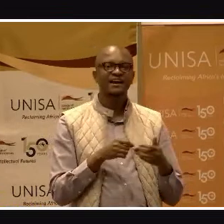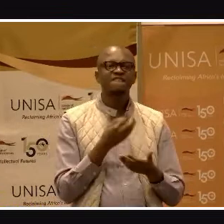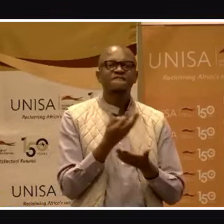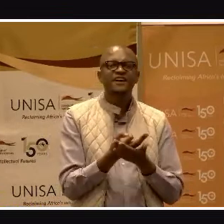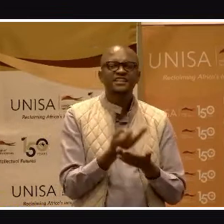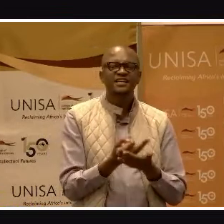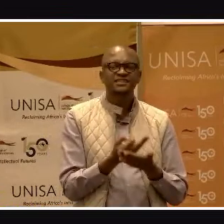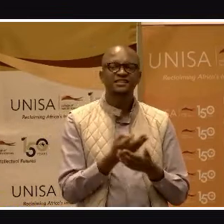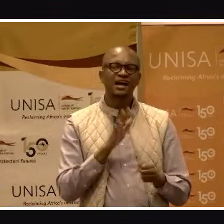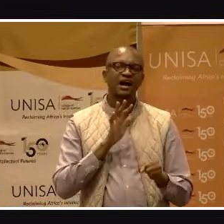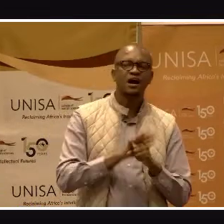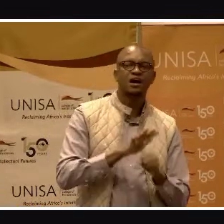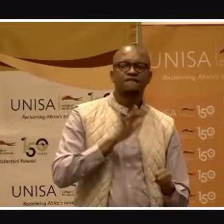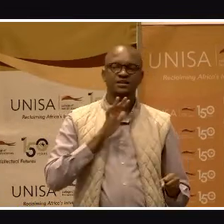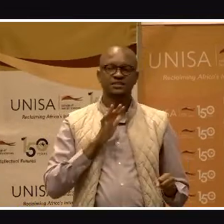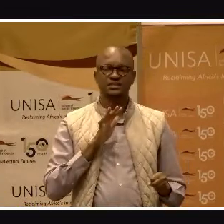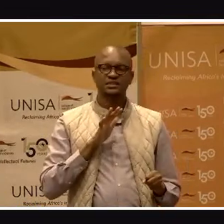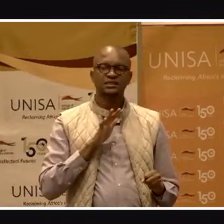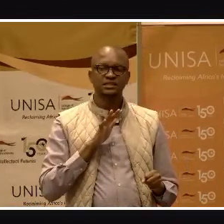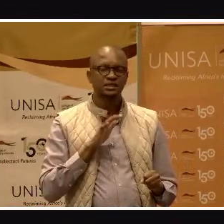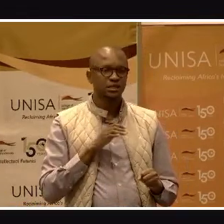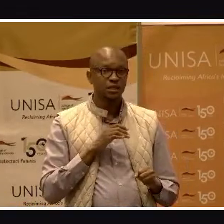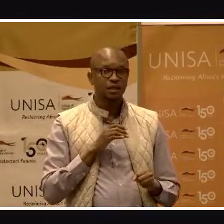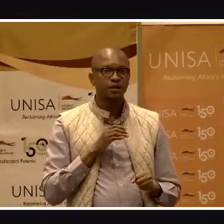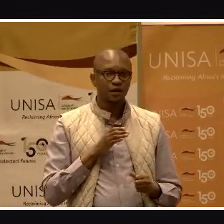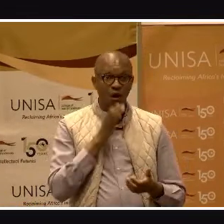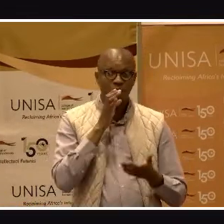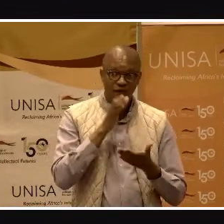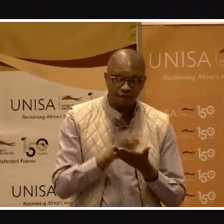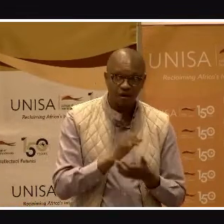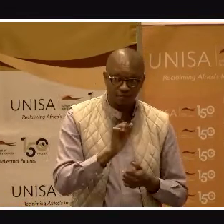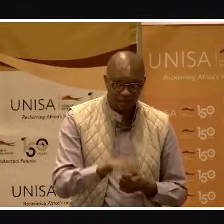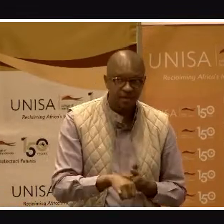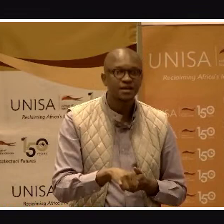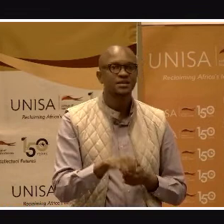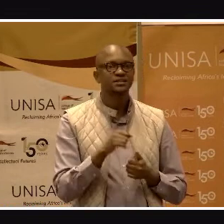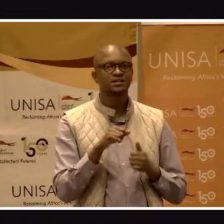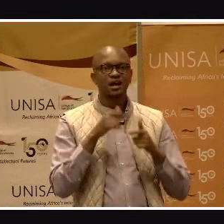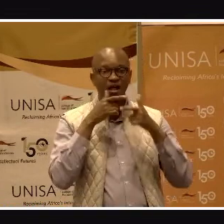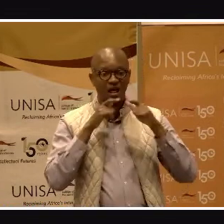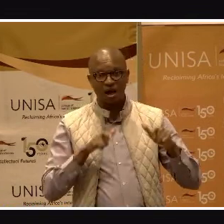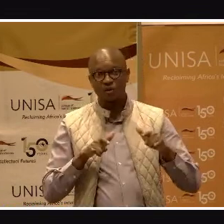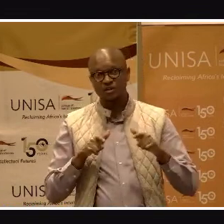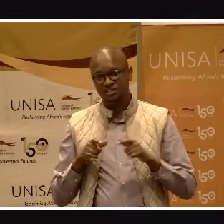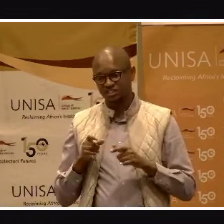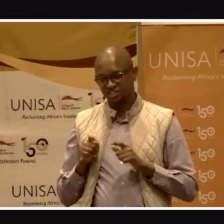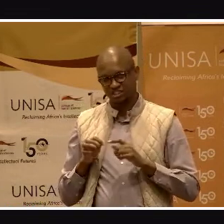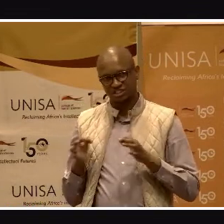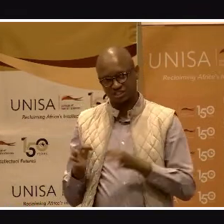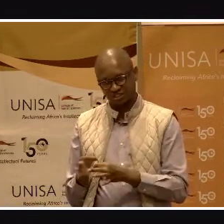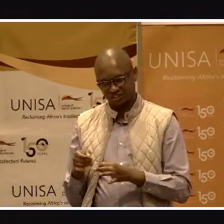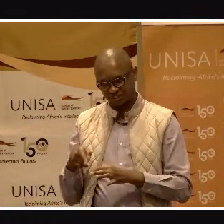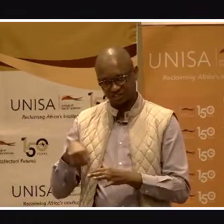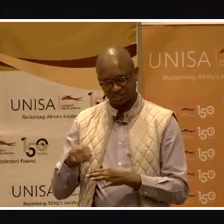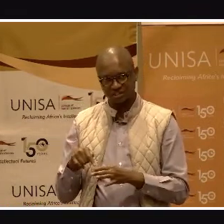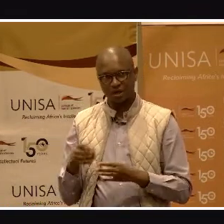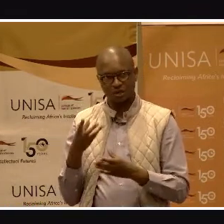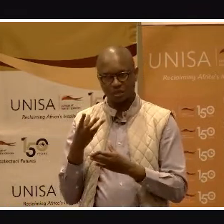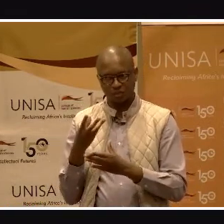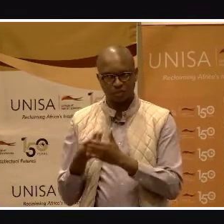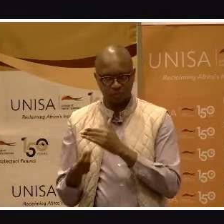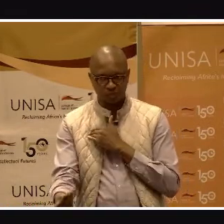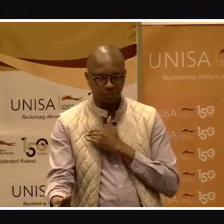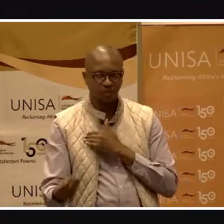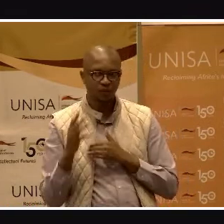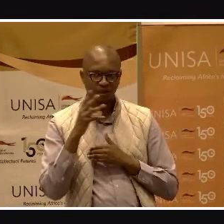indigenous language? Here we can talk about one, intergenerational language transmission, okay? Then two, to save time,